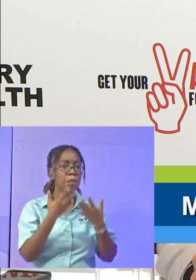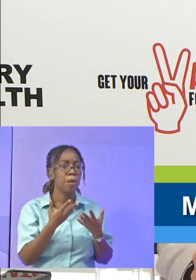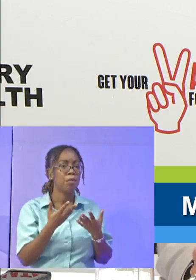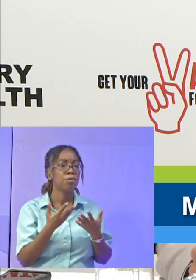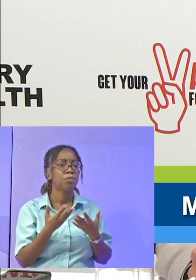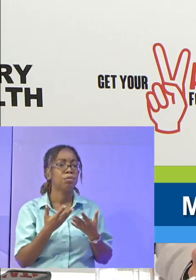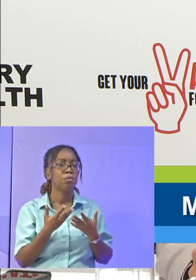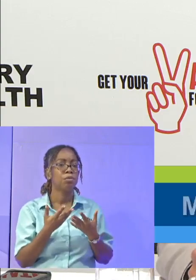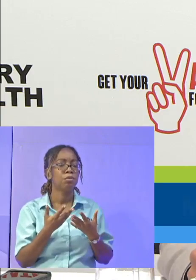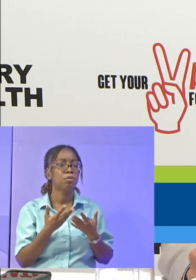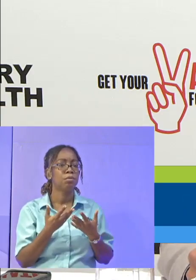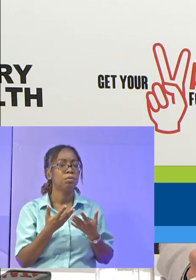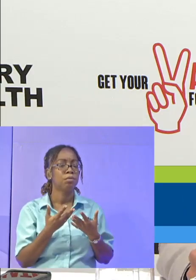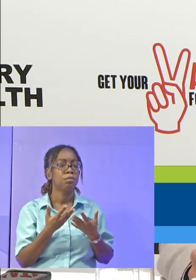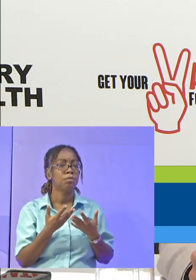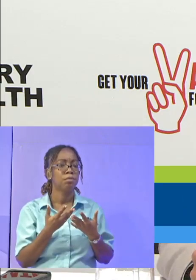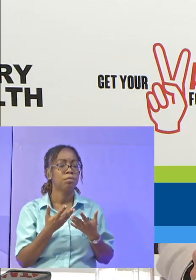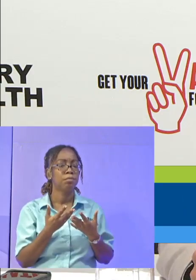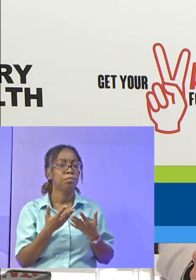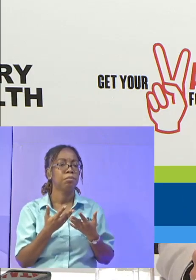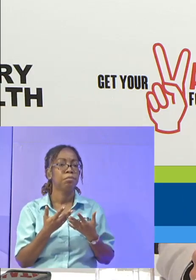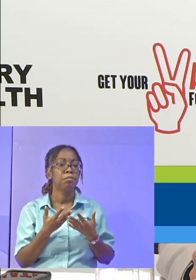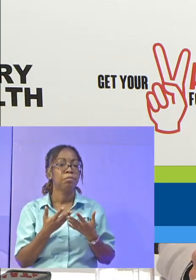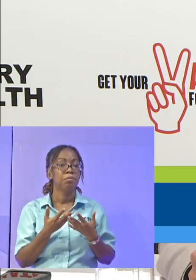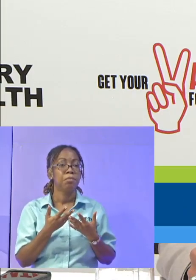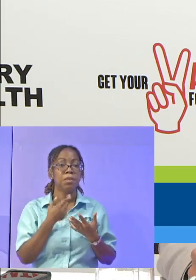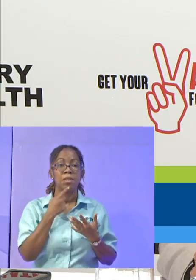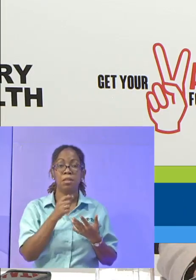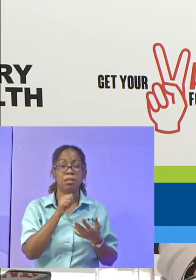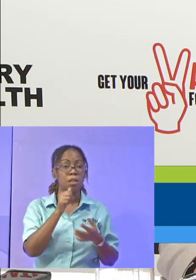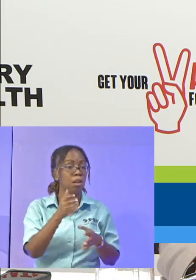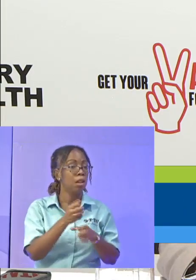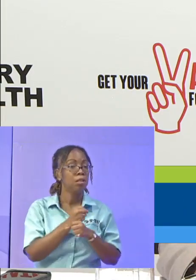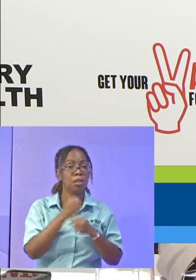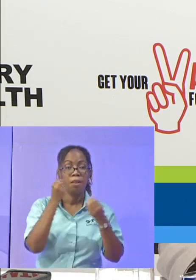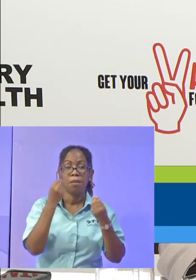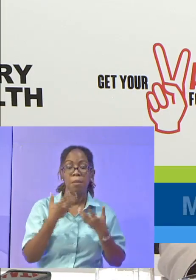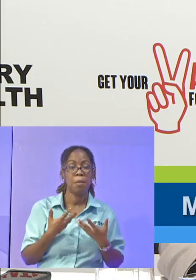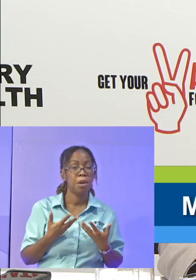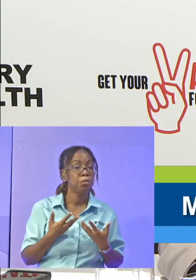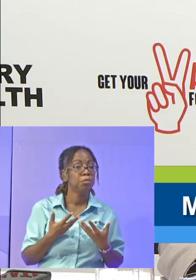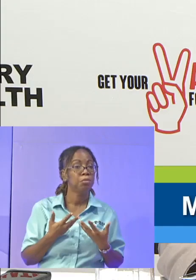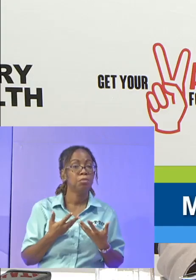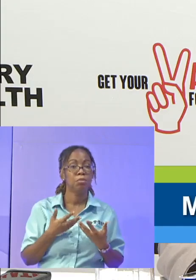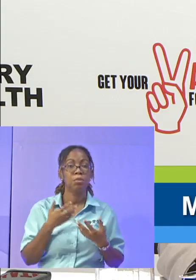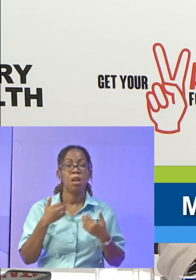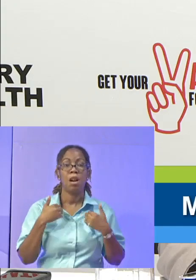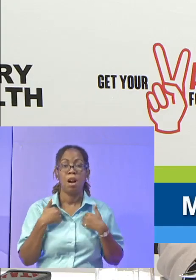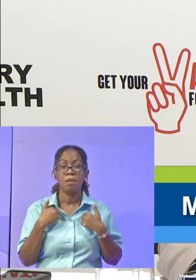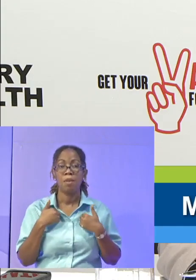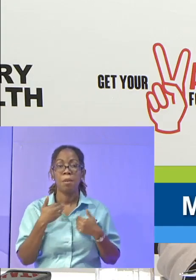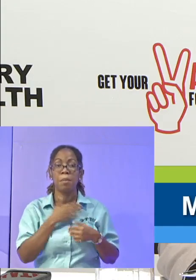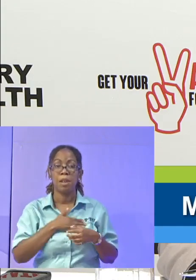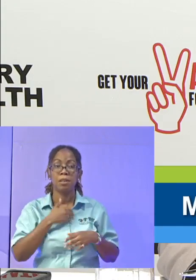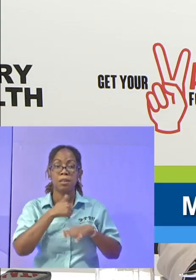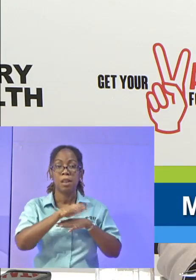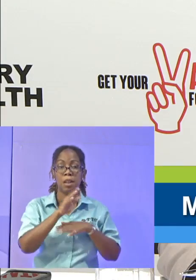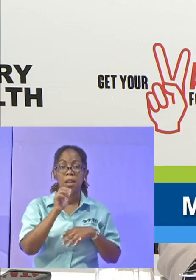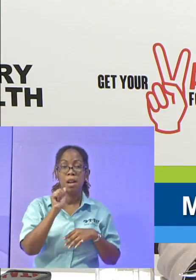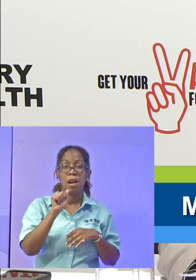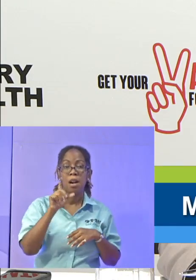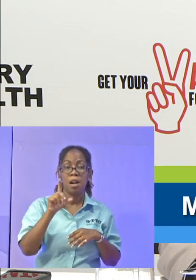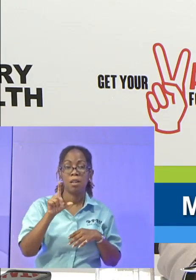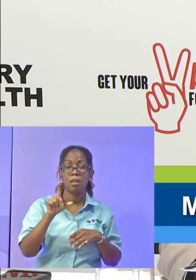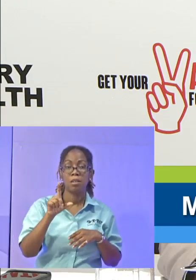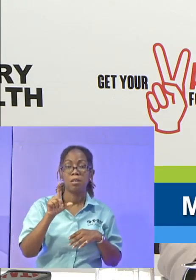and he has indicated he did not receive the information. So if you have it, sir, please send it to Al or Candice at the Corpcom,